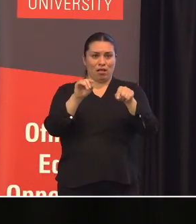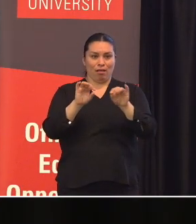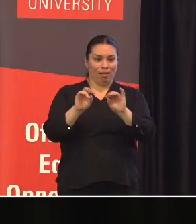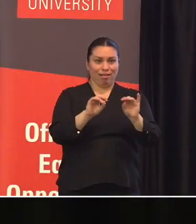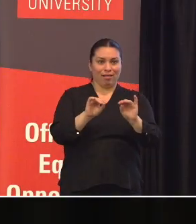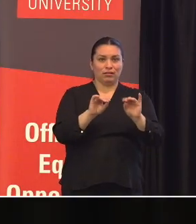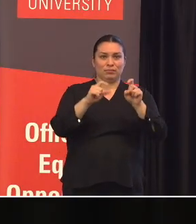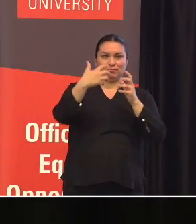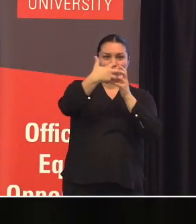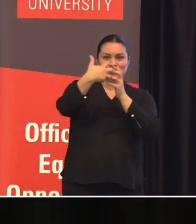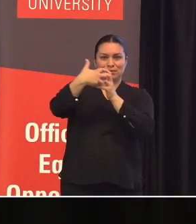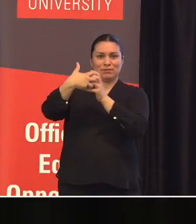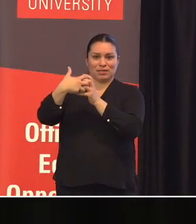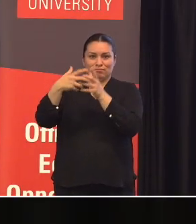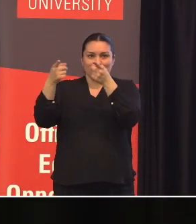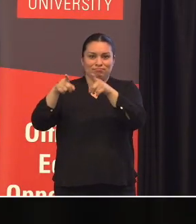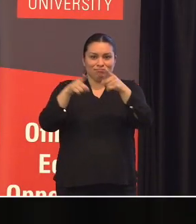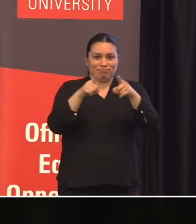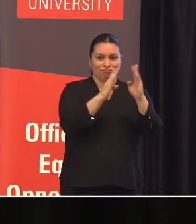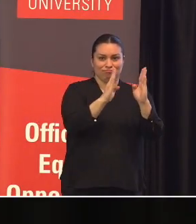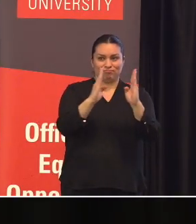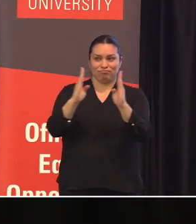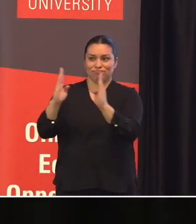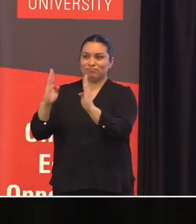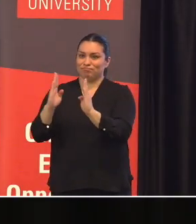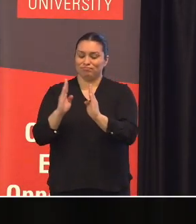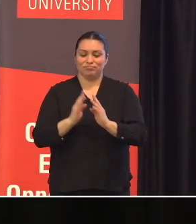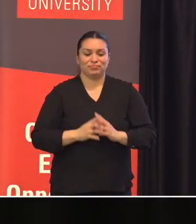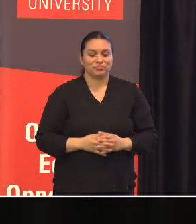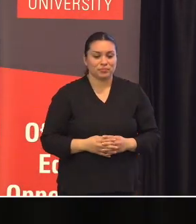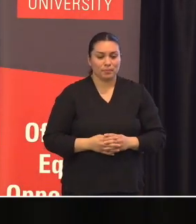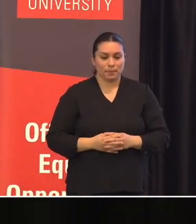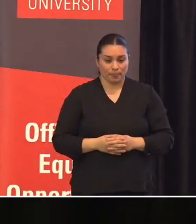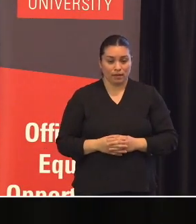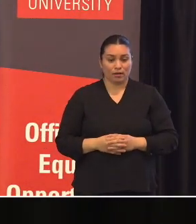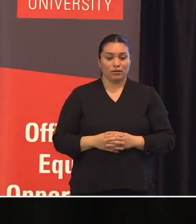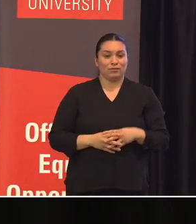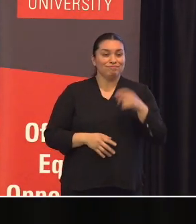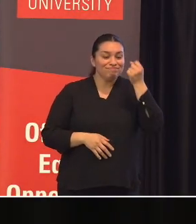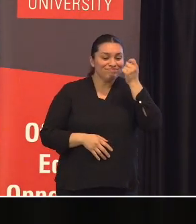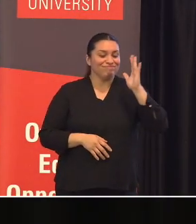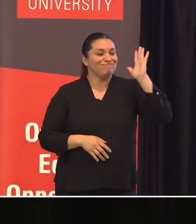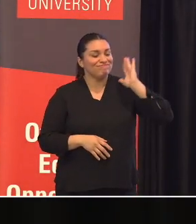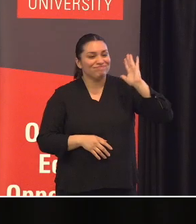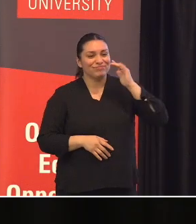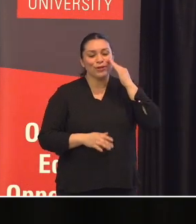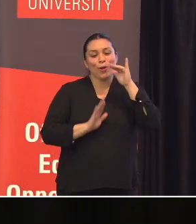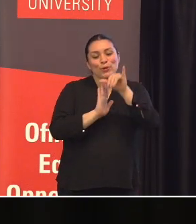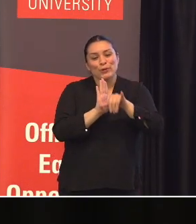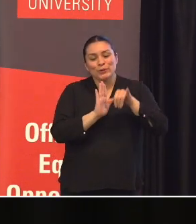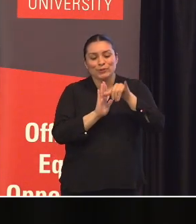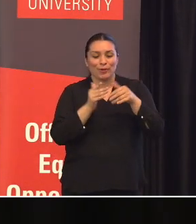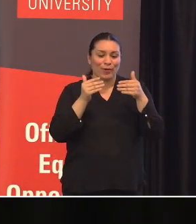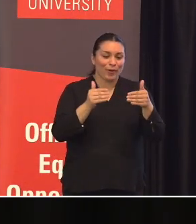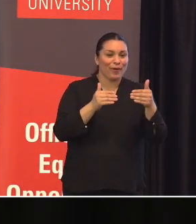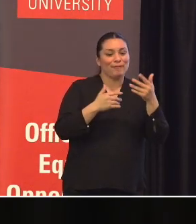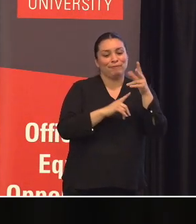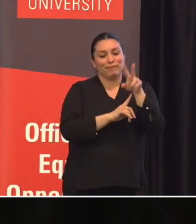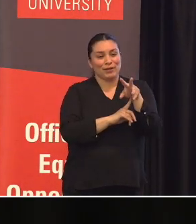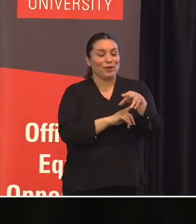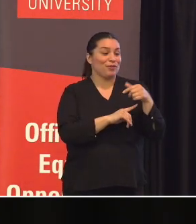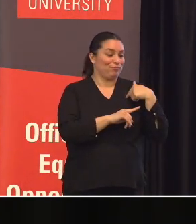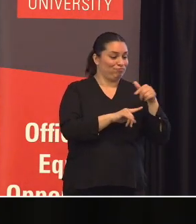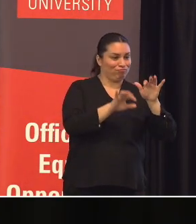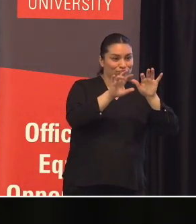to the content you wanted. If you are watching a YouTube video and you click on the little CC button in the bottom right-hand corner, if